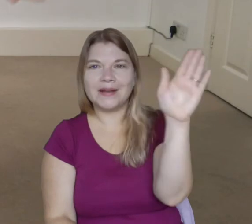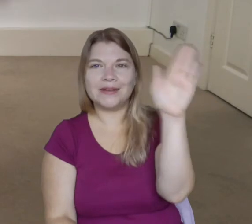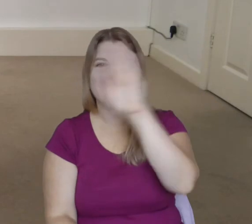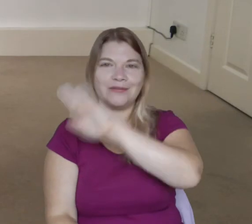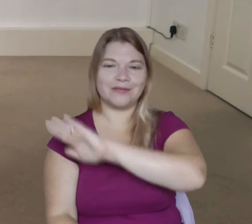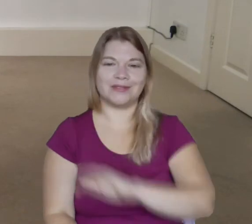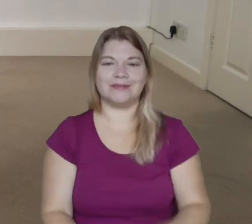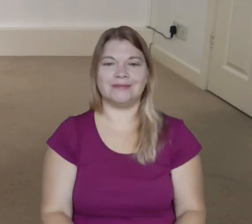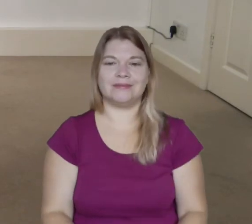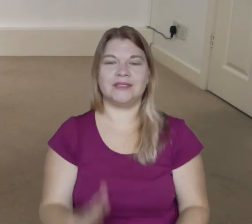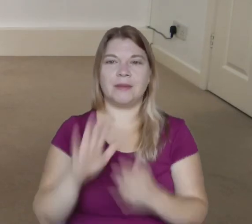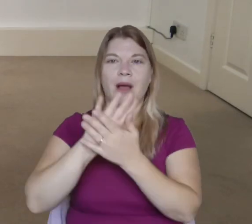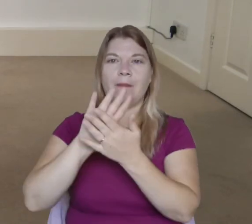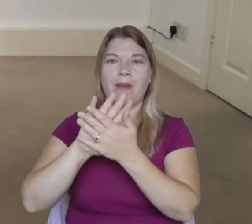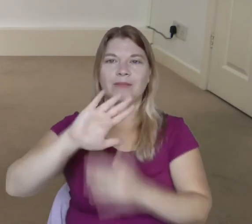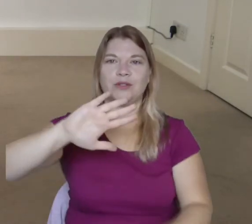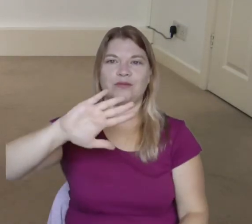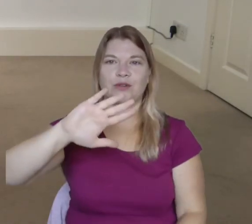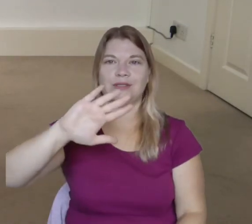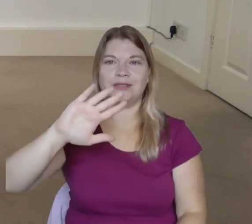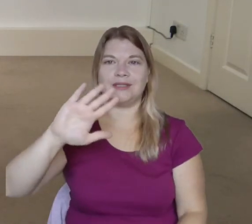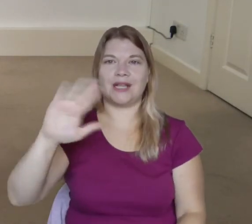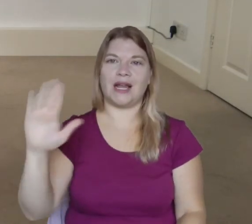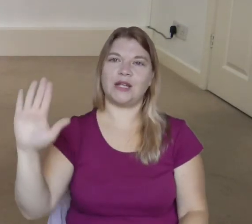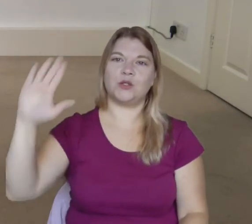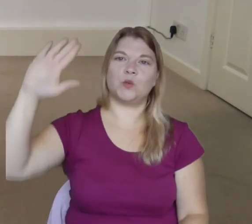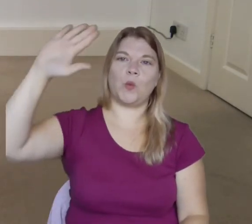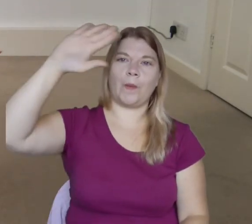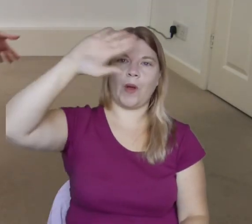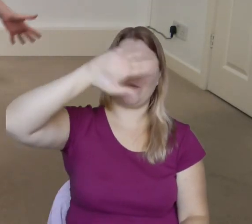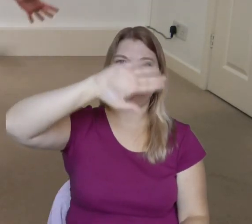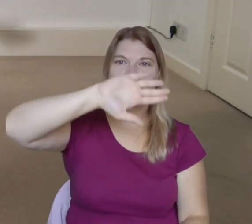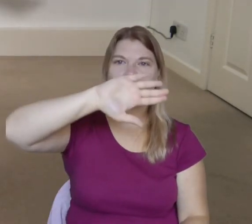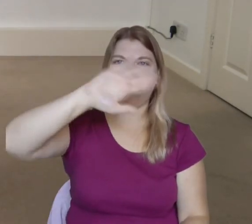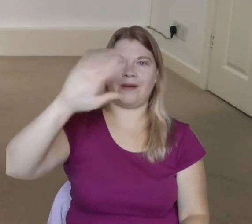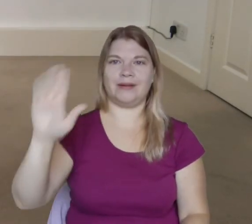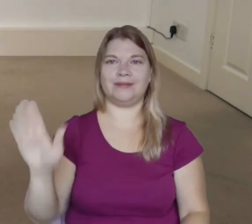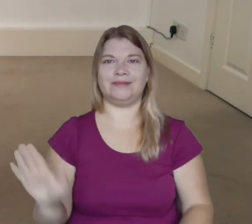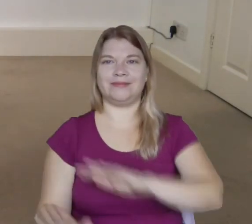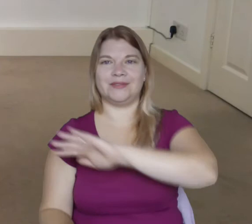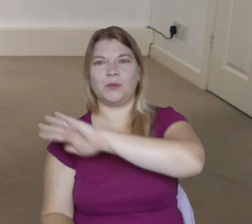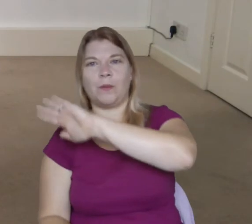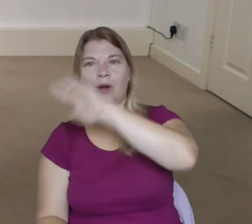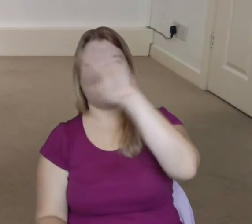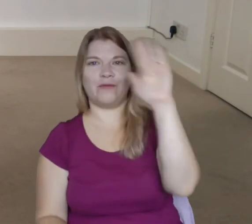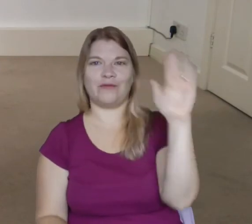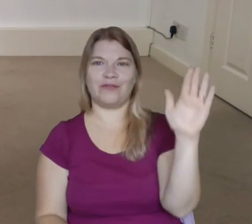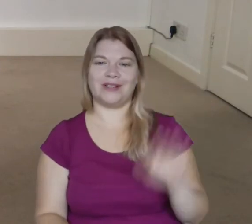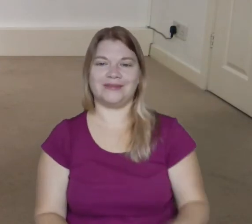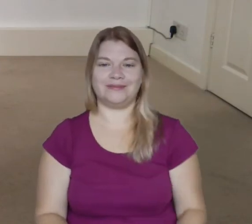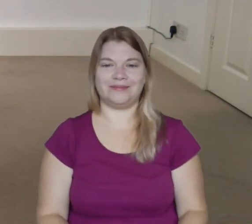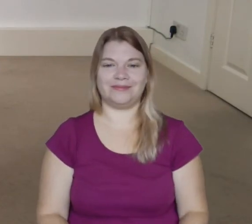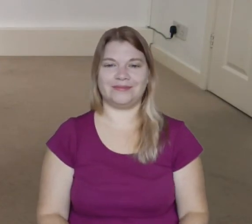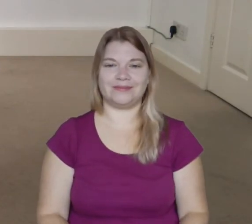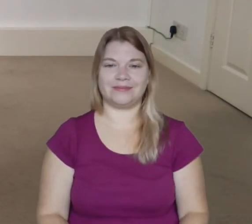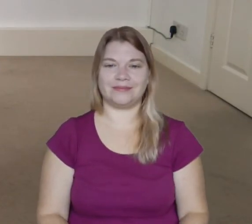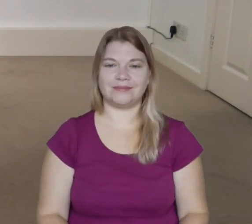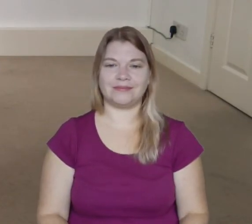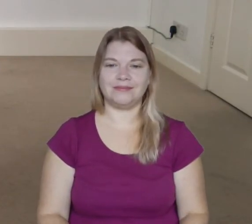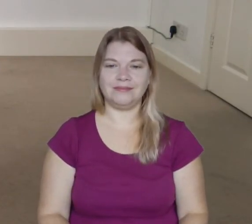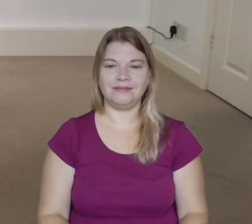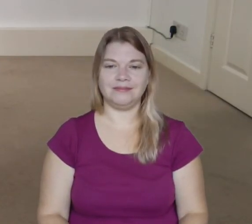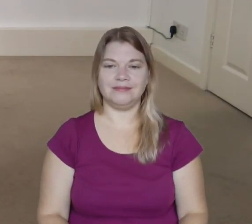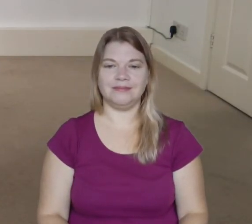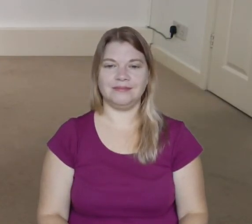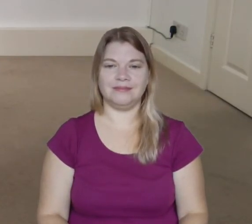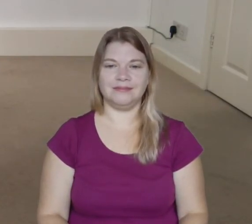palm facing out to the front. I swoop my arm like I'm drawing a big semicircle away from myself out to the side, and